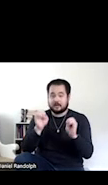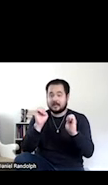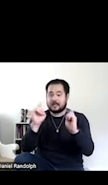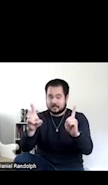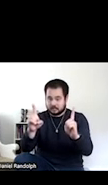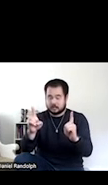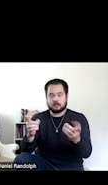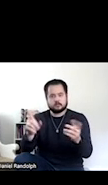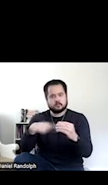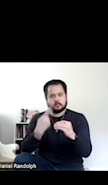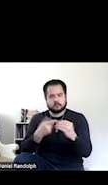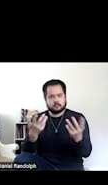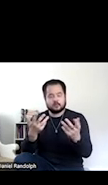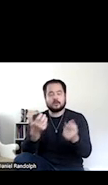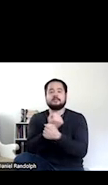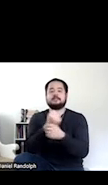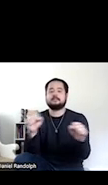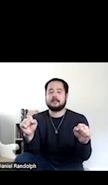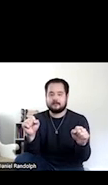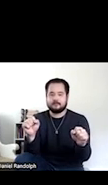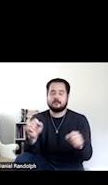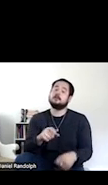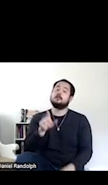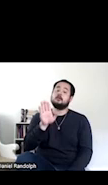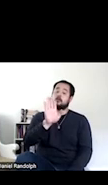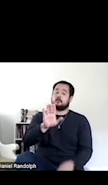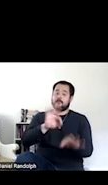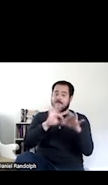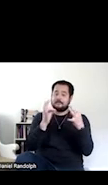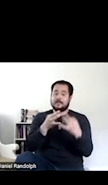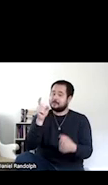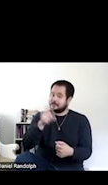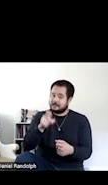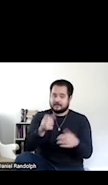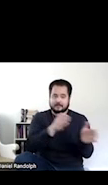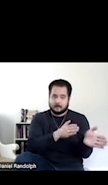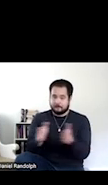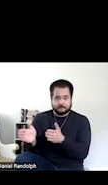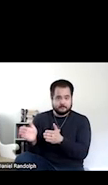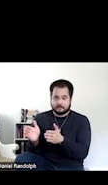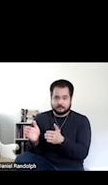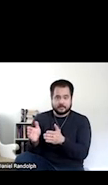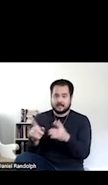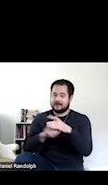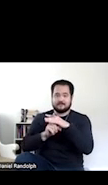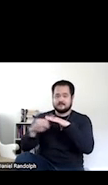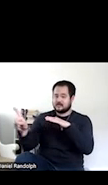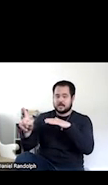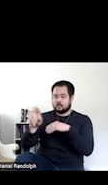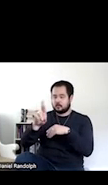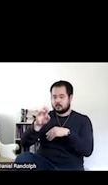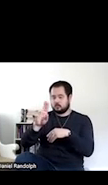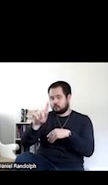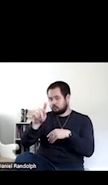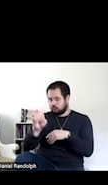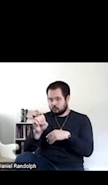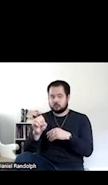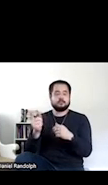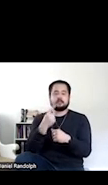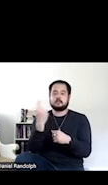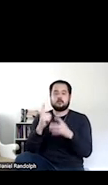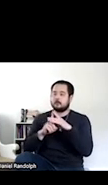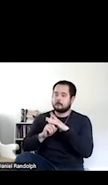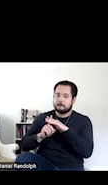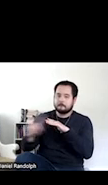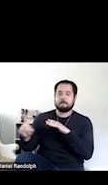that people need to have and build into their family planning, an evacuation route, an escape route. We'll also